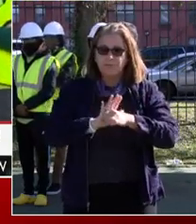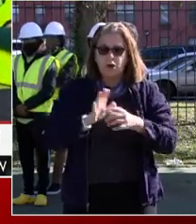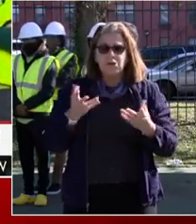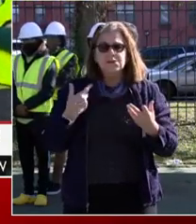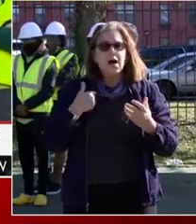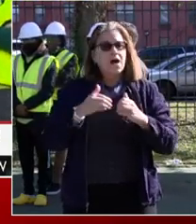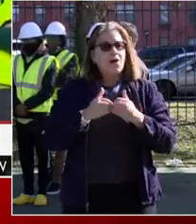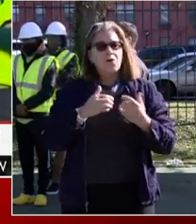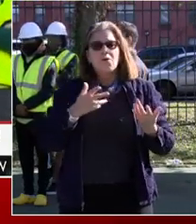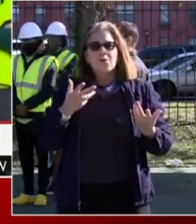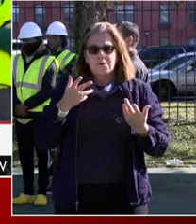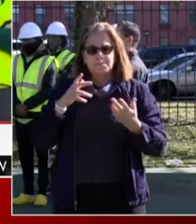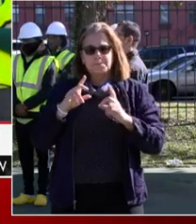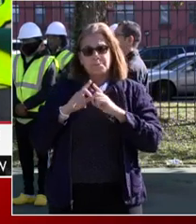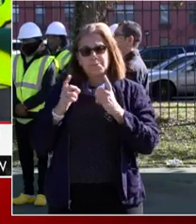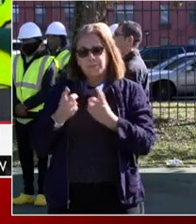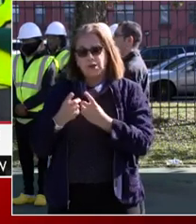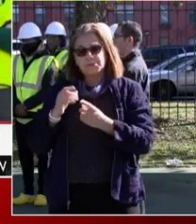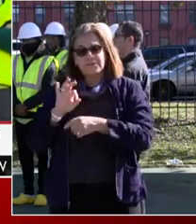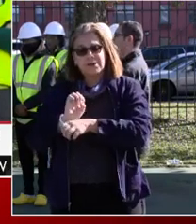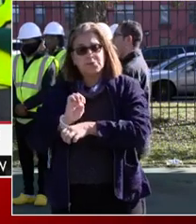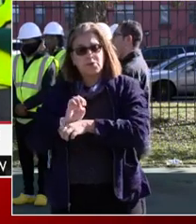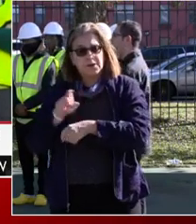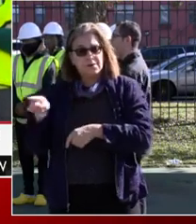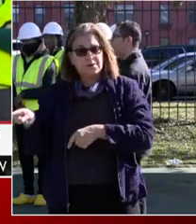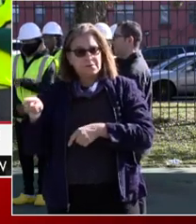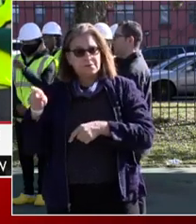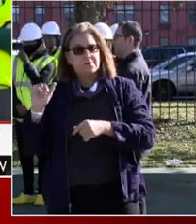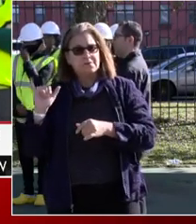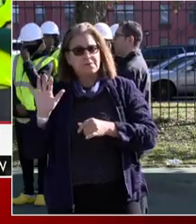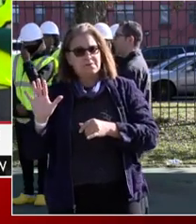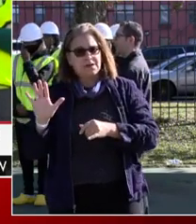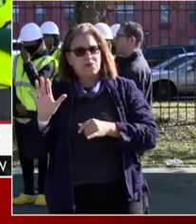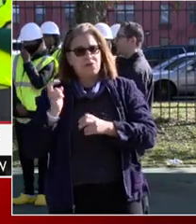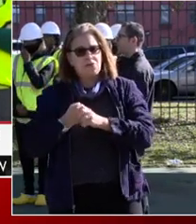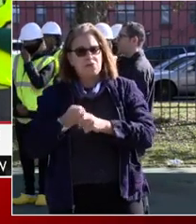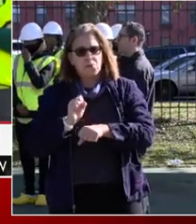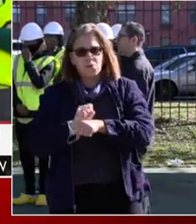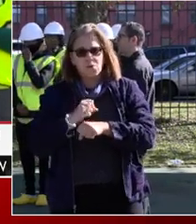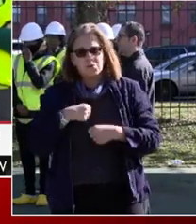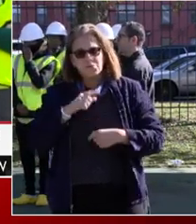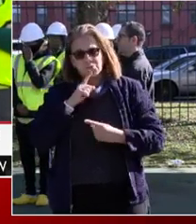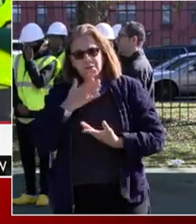of Employment Services for your hard work and getting out over $2 billion in